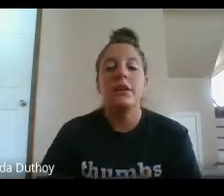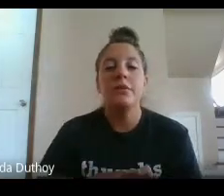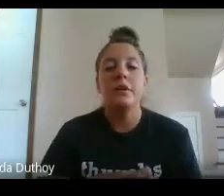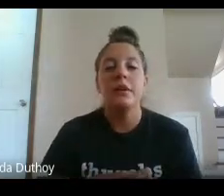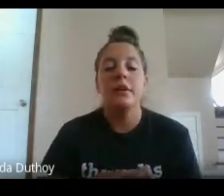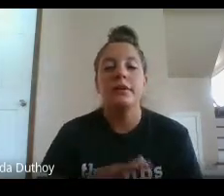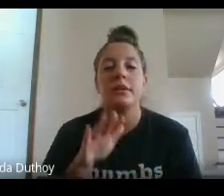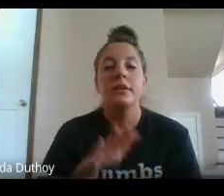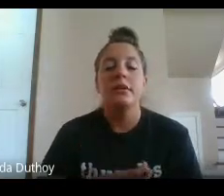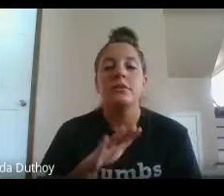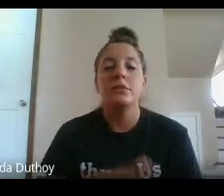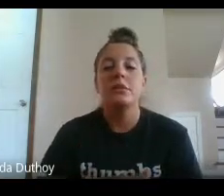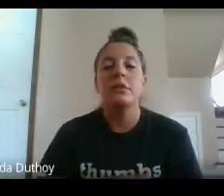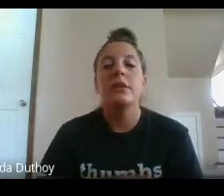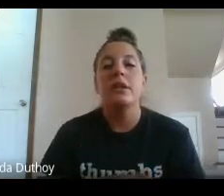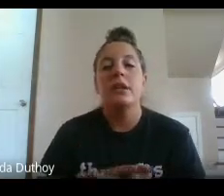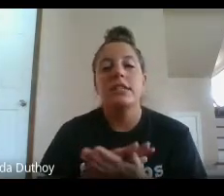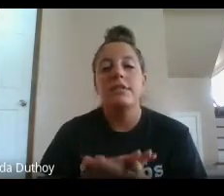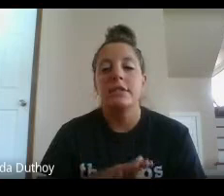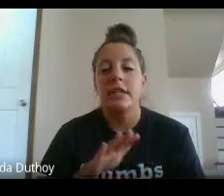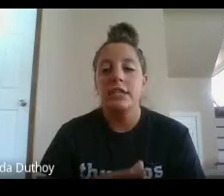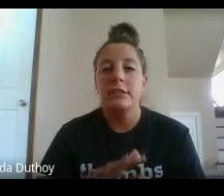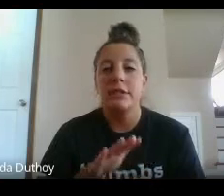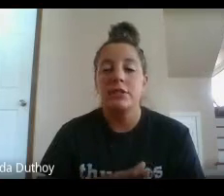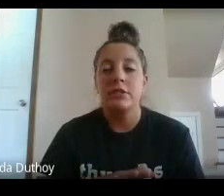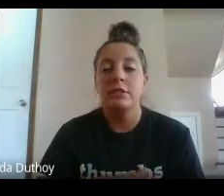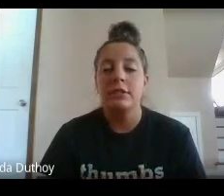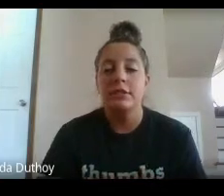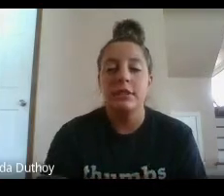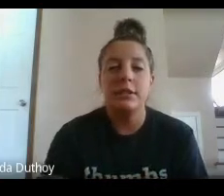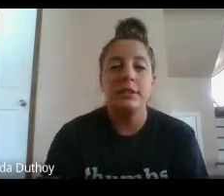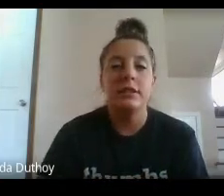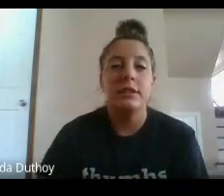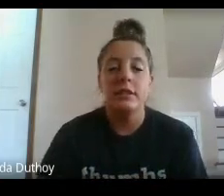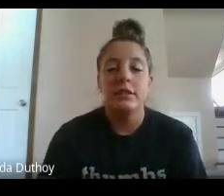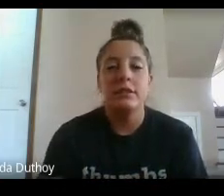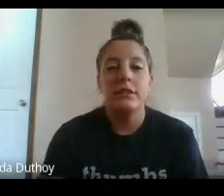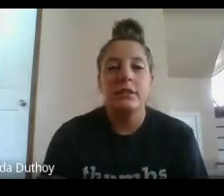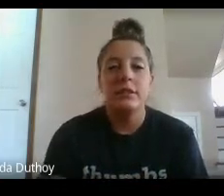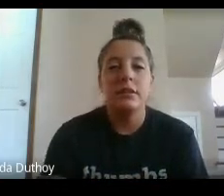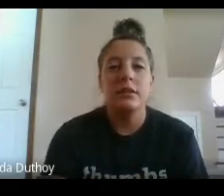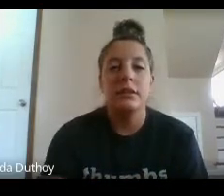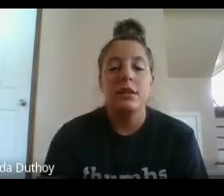School, we know. Well, definitely asymmetrical.